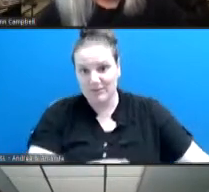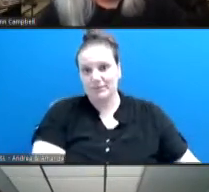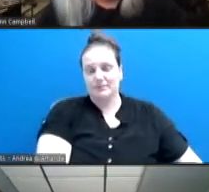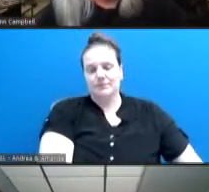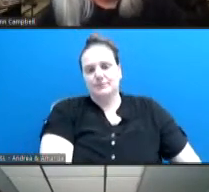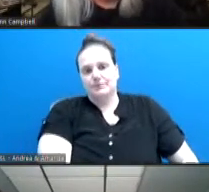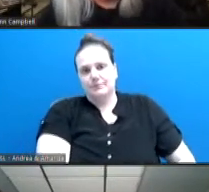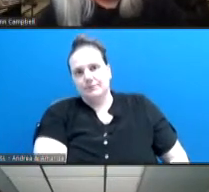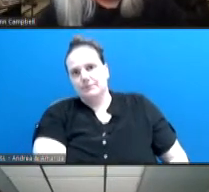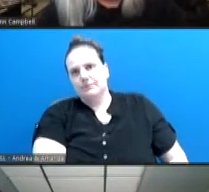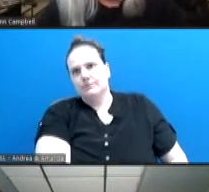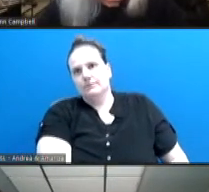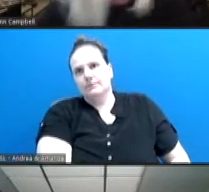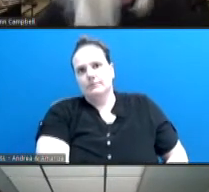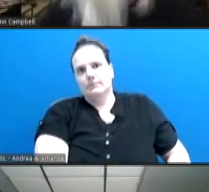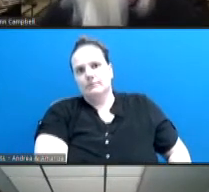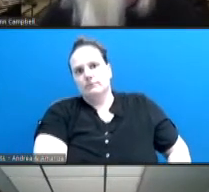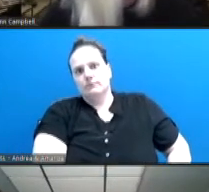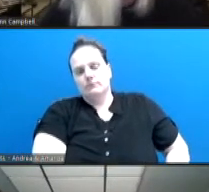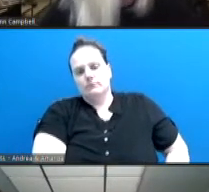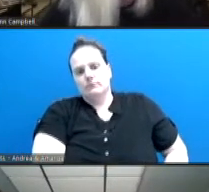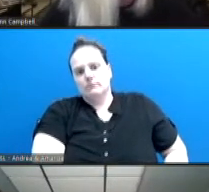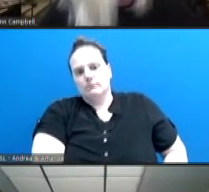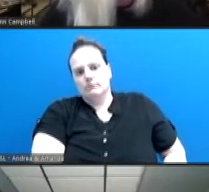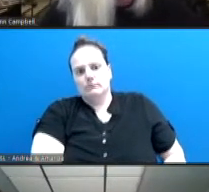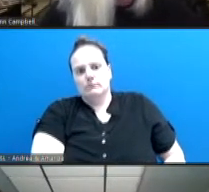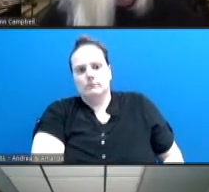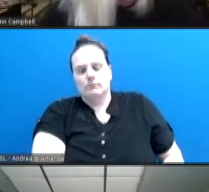Okay. Well, I can start with an update.